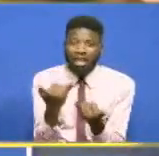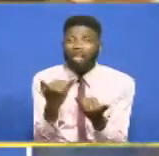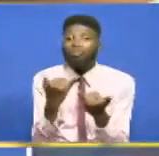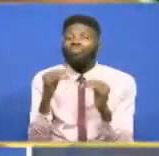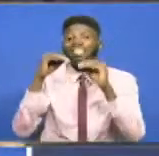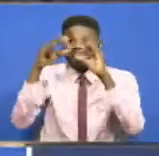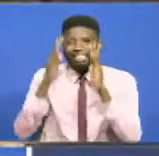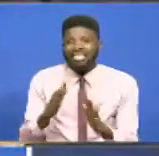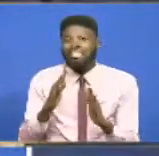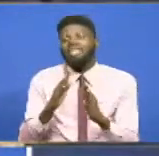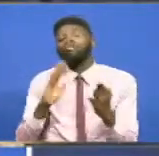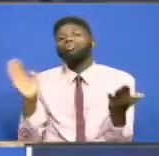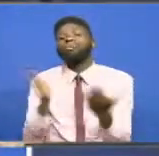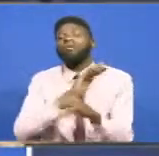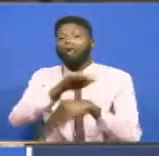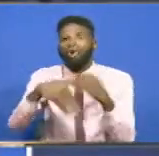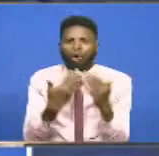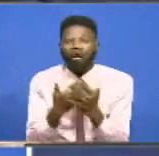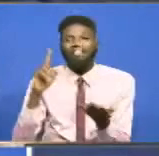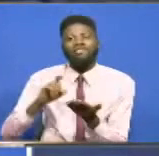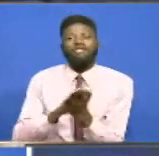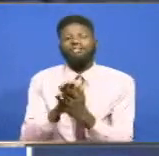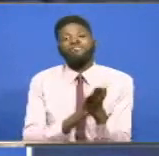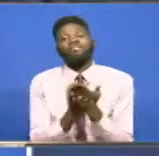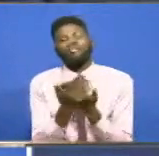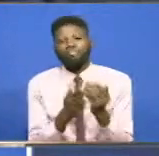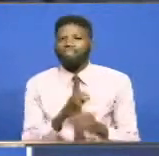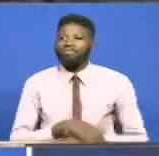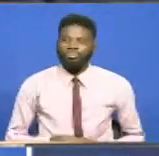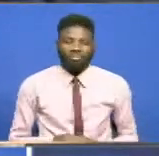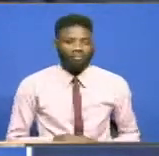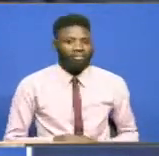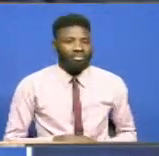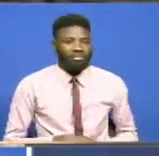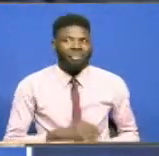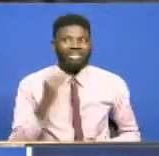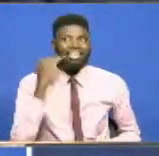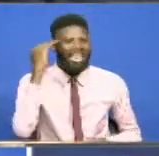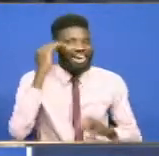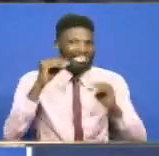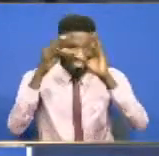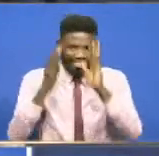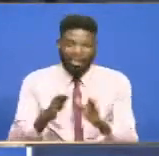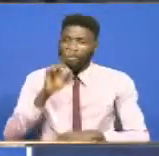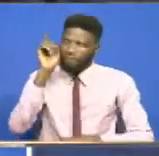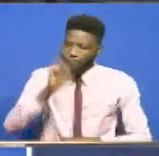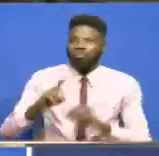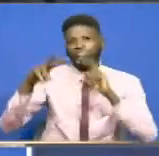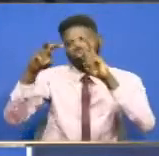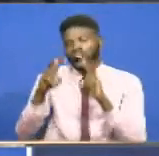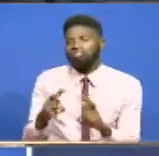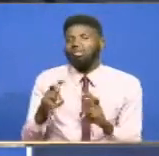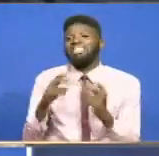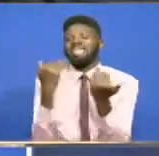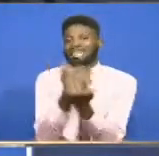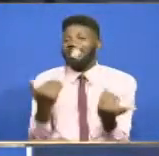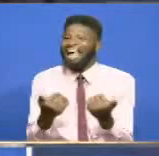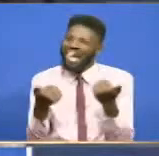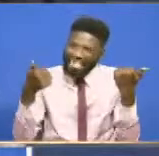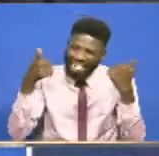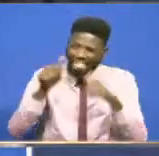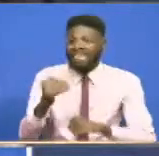wanafunzi. The head teachers to inspect the children, and any child found